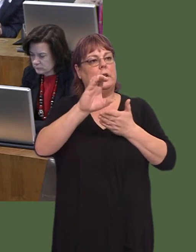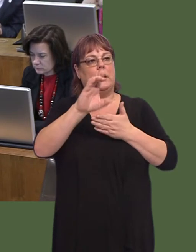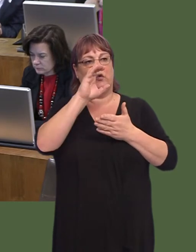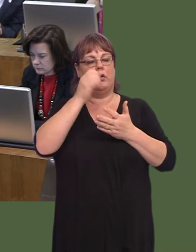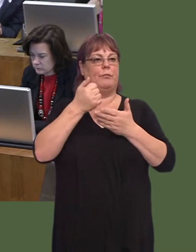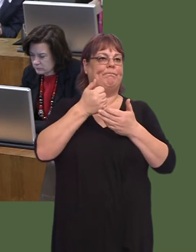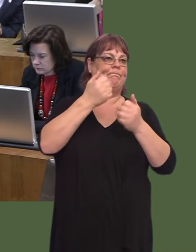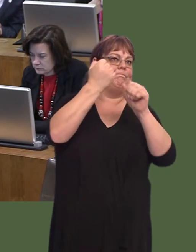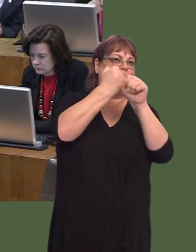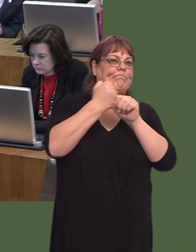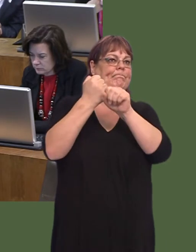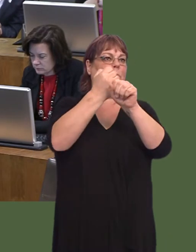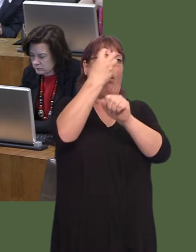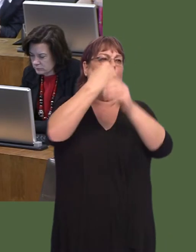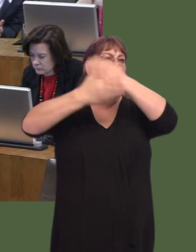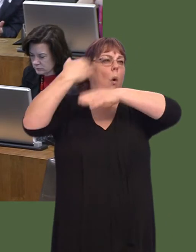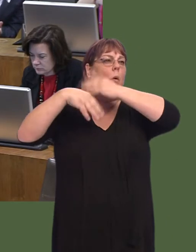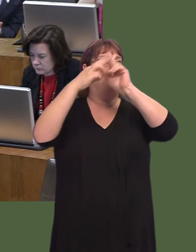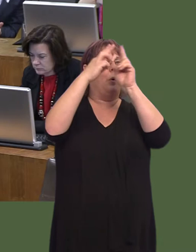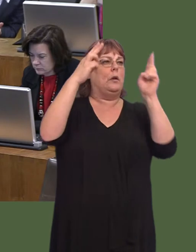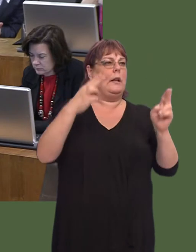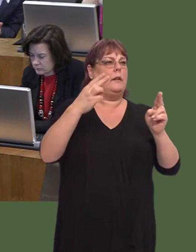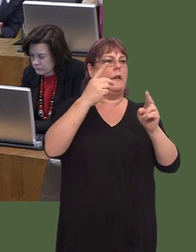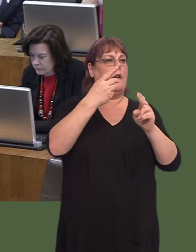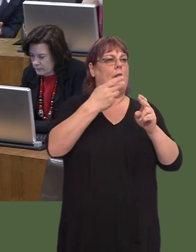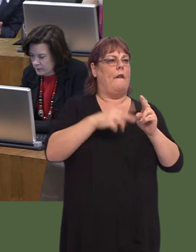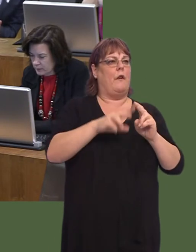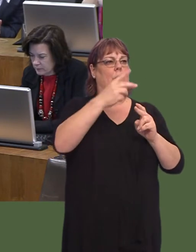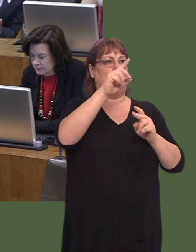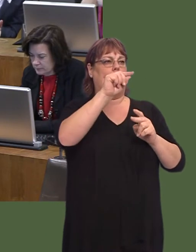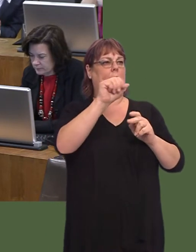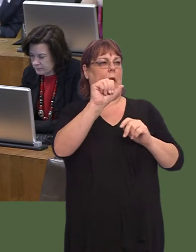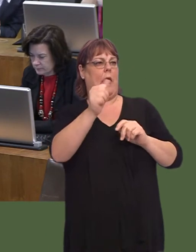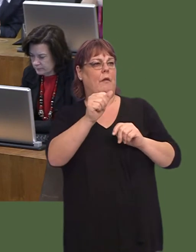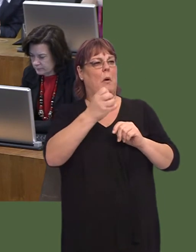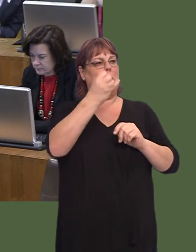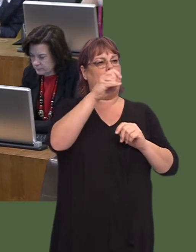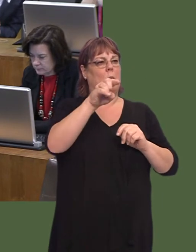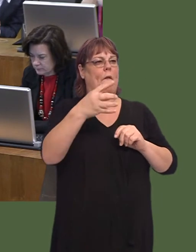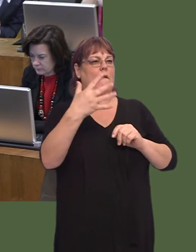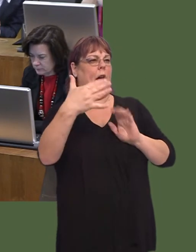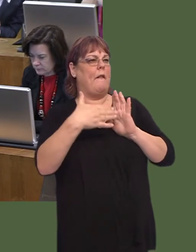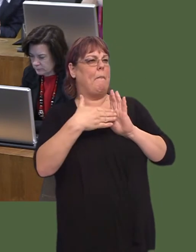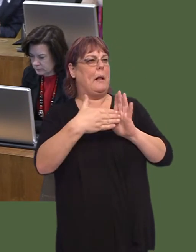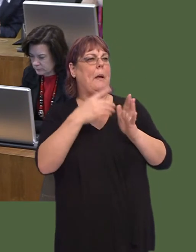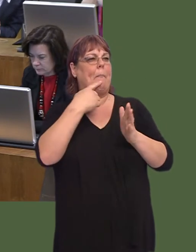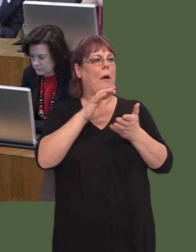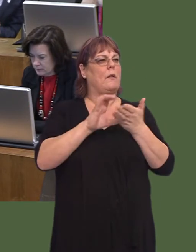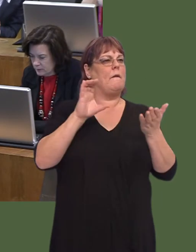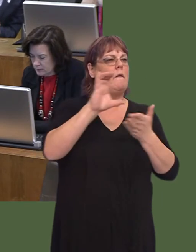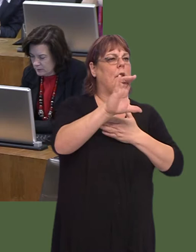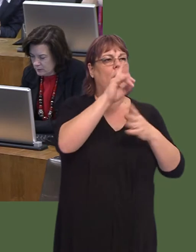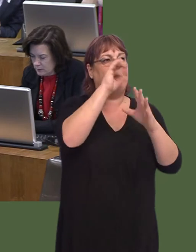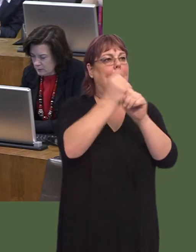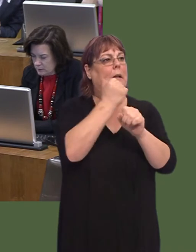support the maintenance of historic buildings and scheduled monuments in Wales since 2011, with revenue support for maintenance around £6.5 million.